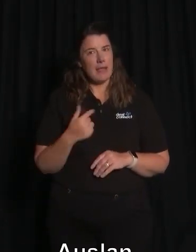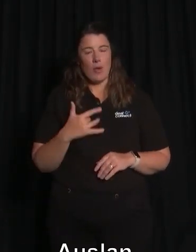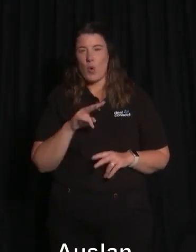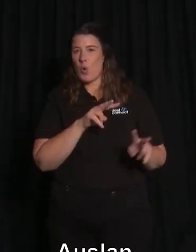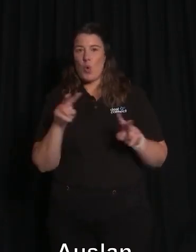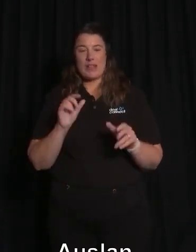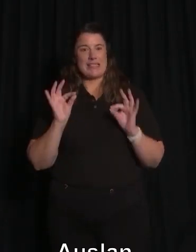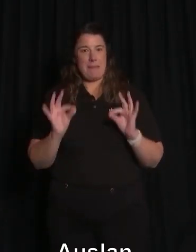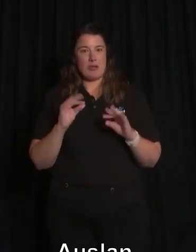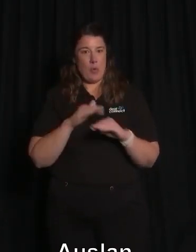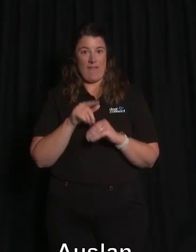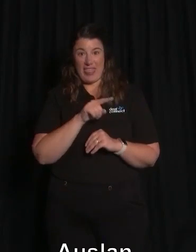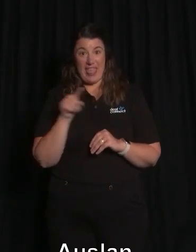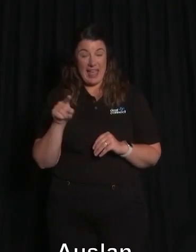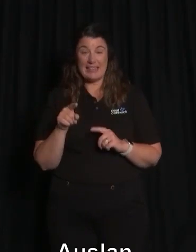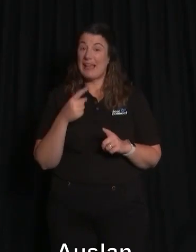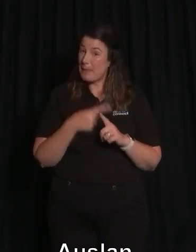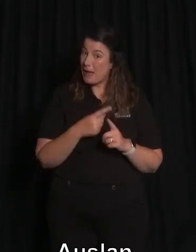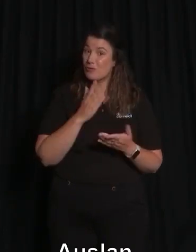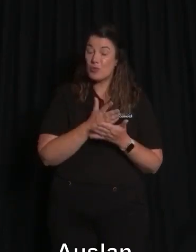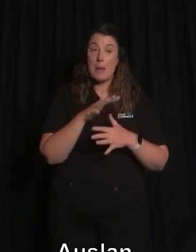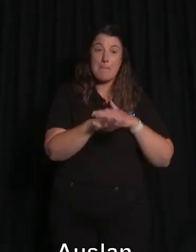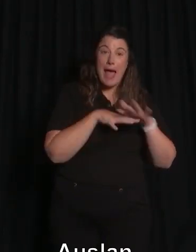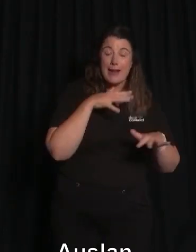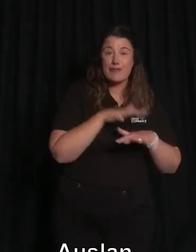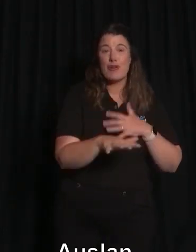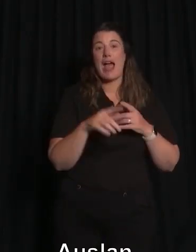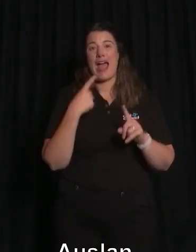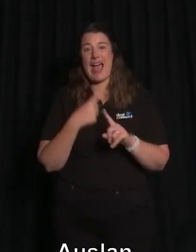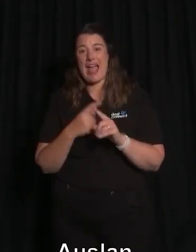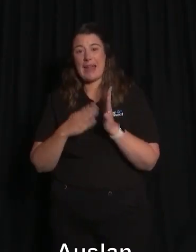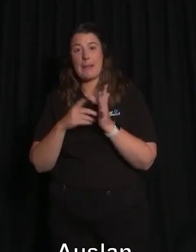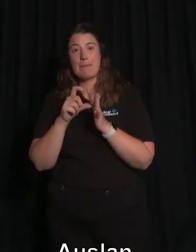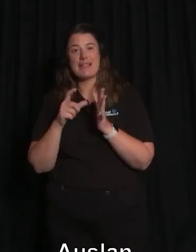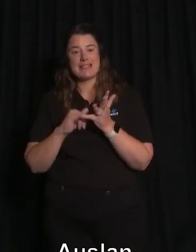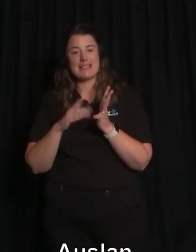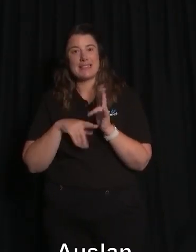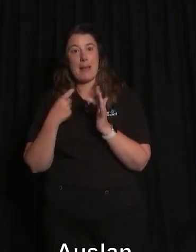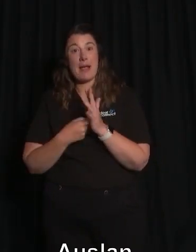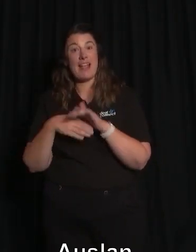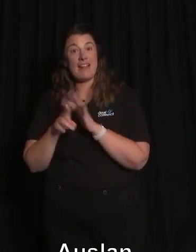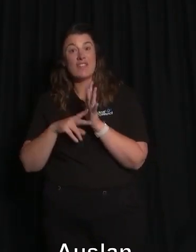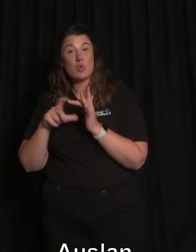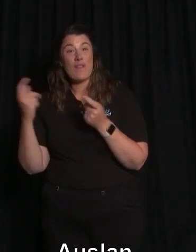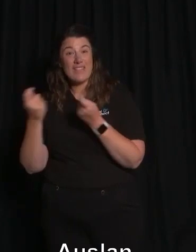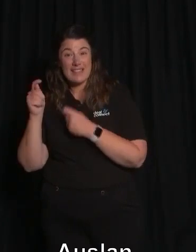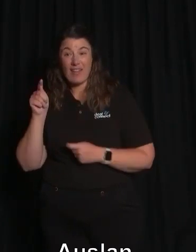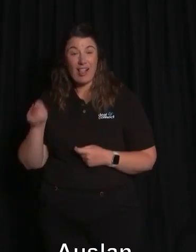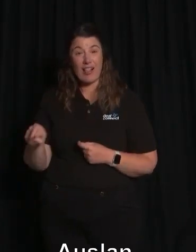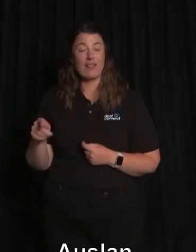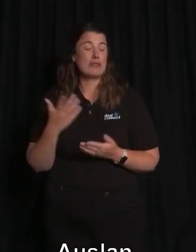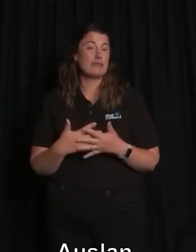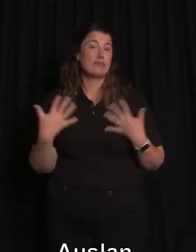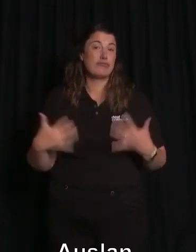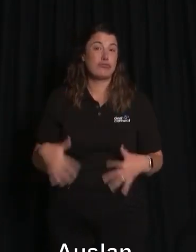special about that concert, and this is true of Mardi Gras and of Midsummer in Victoria, is that it did an amazing